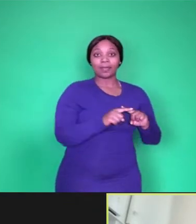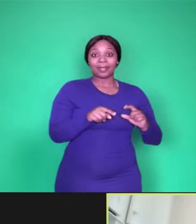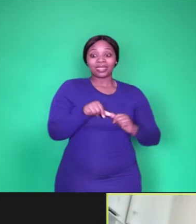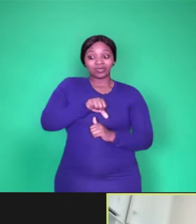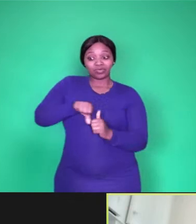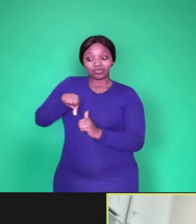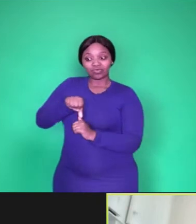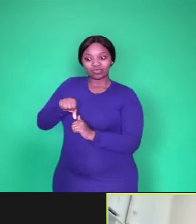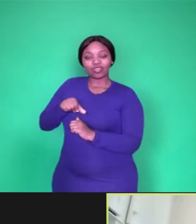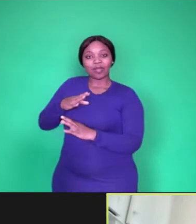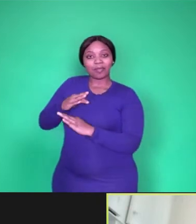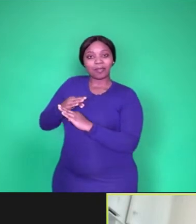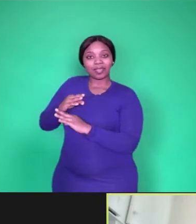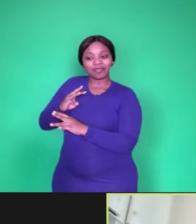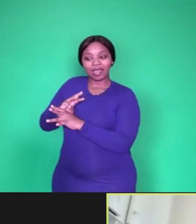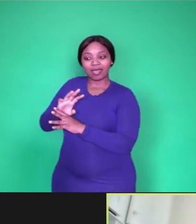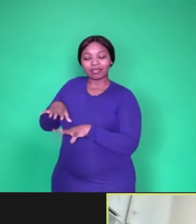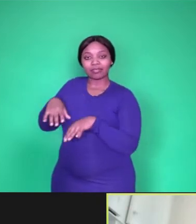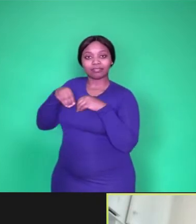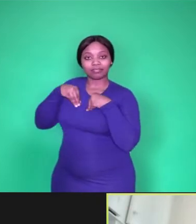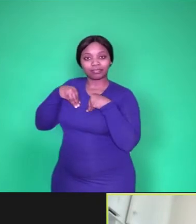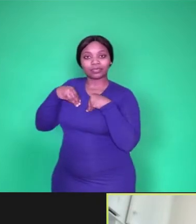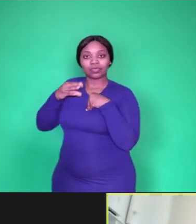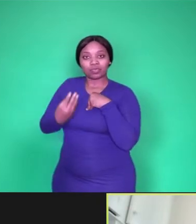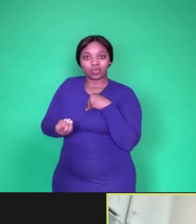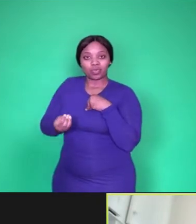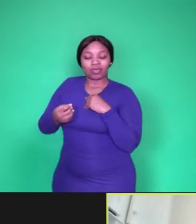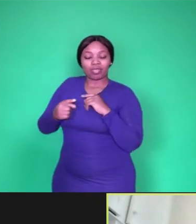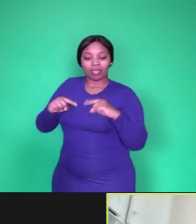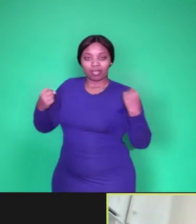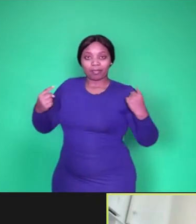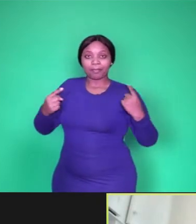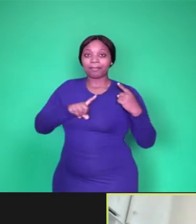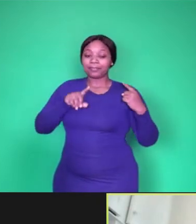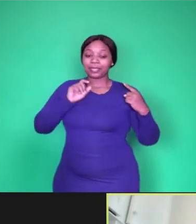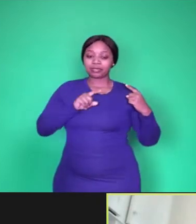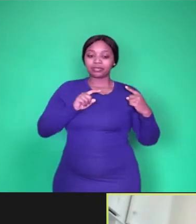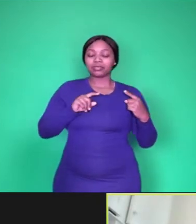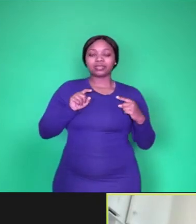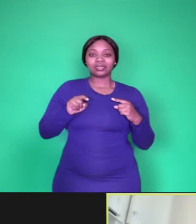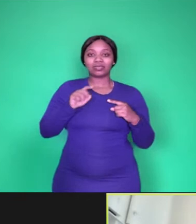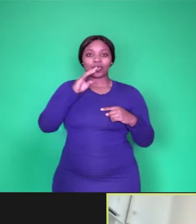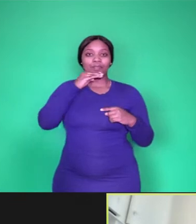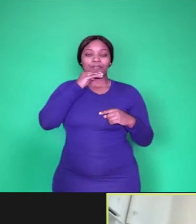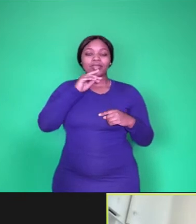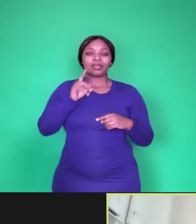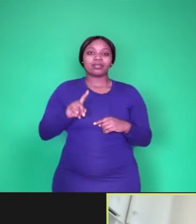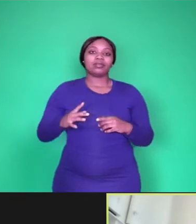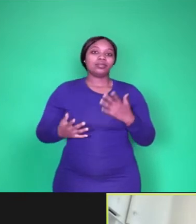And so, yes, and in no way is this arguing for,